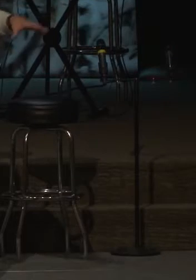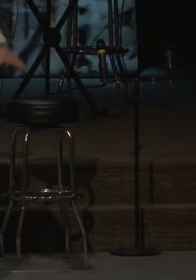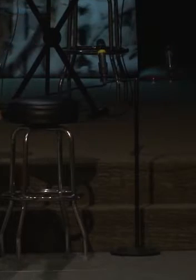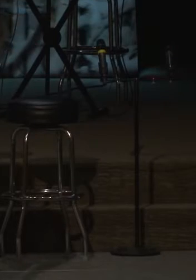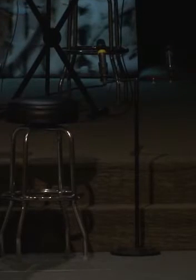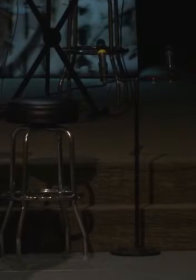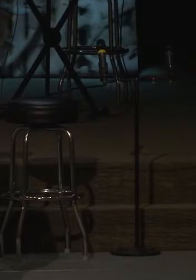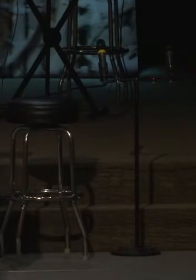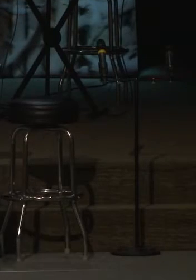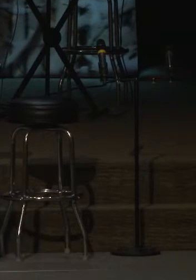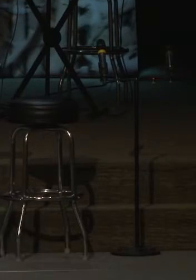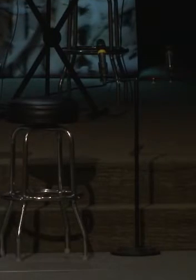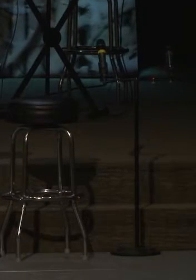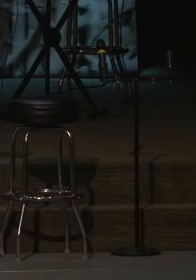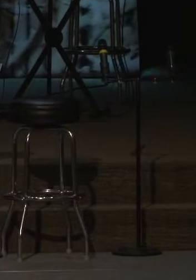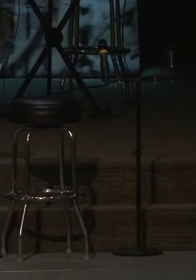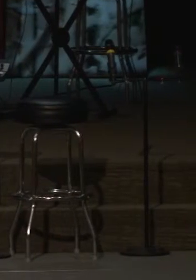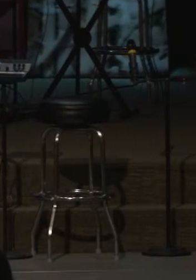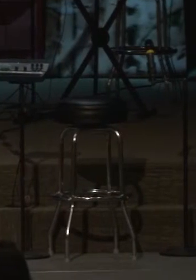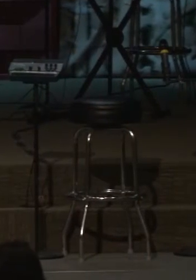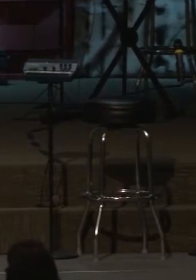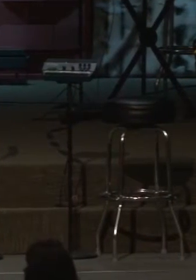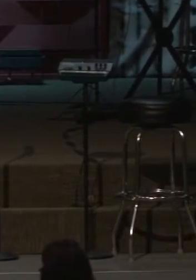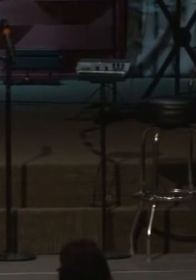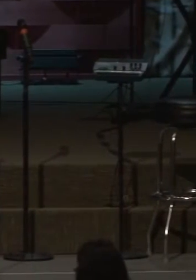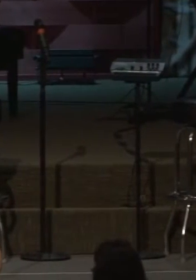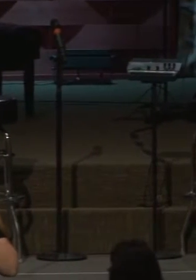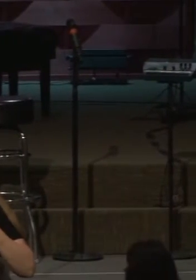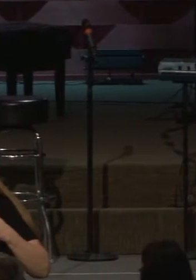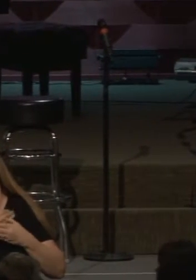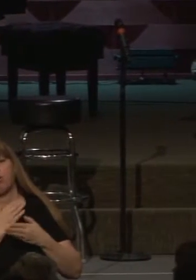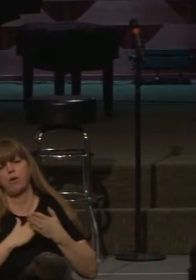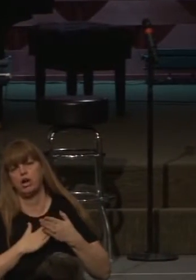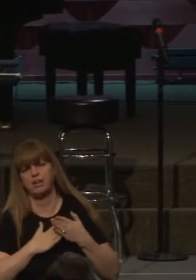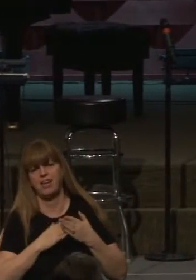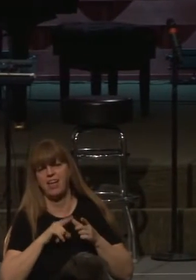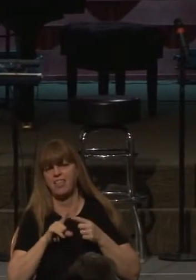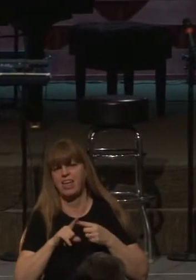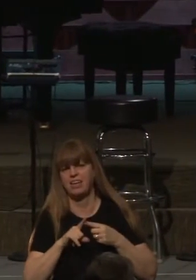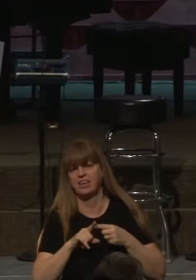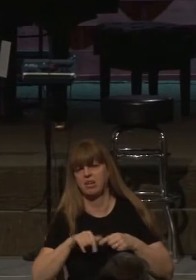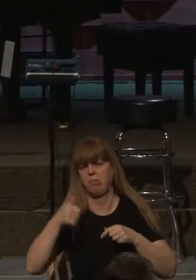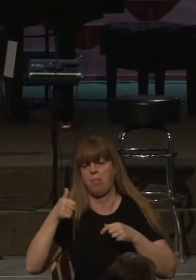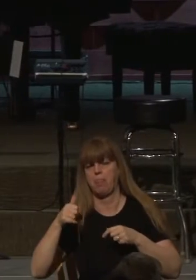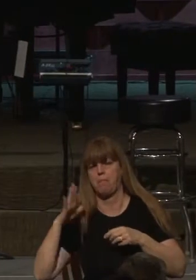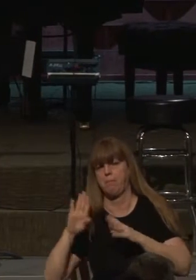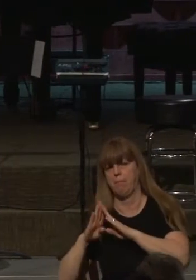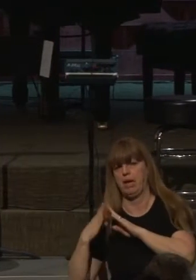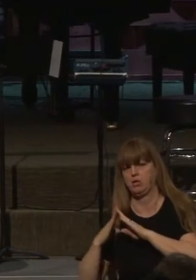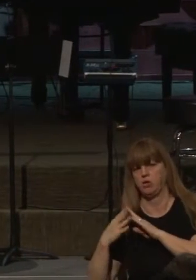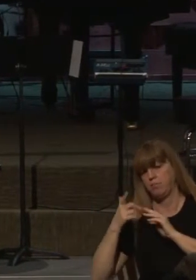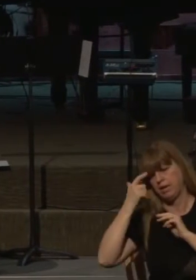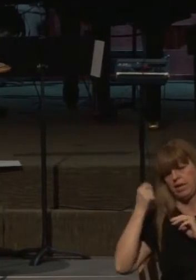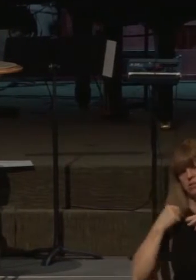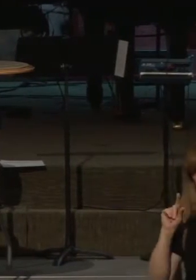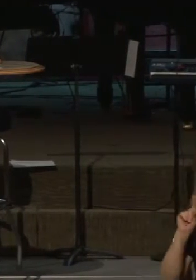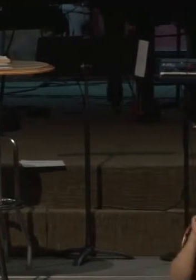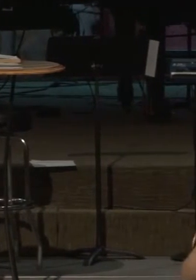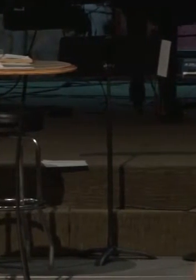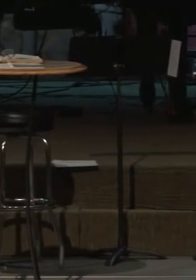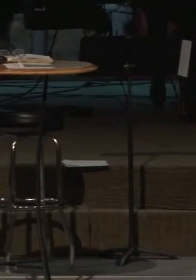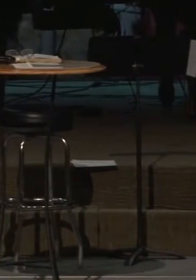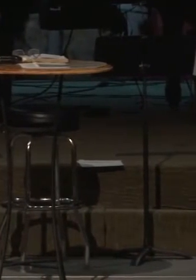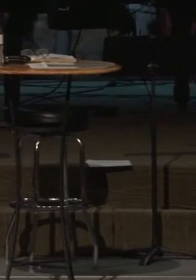See, we come to church to get ours. And then we hightail it out the back door because we got to still go get ours at the local buffet.